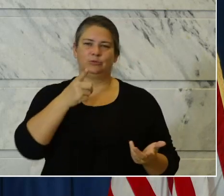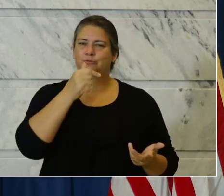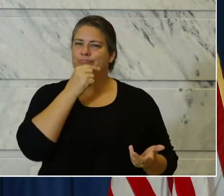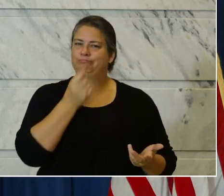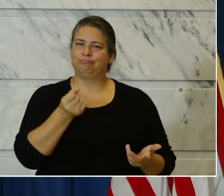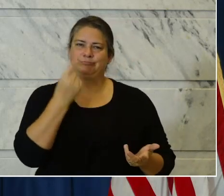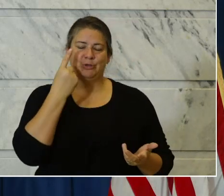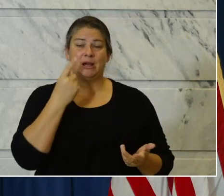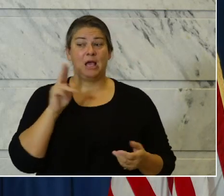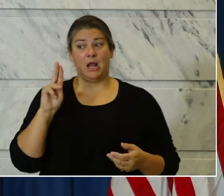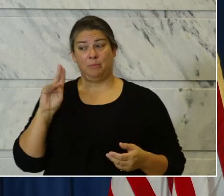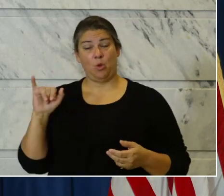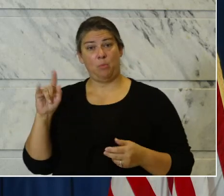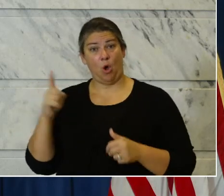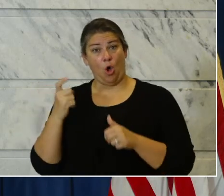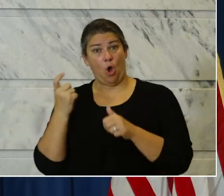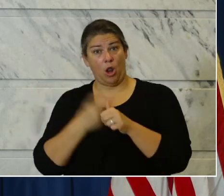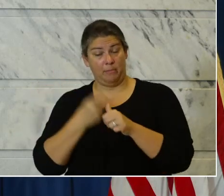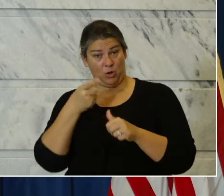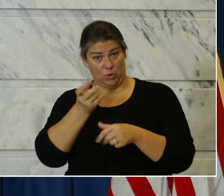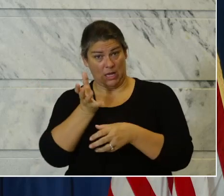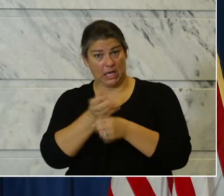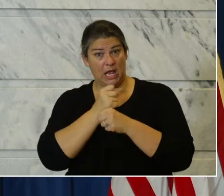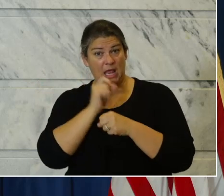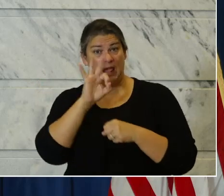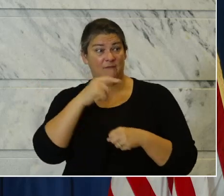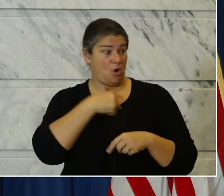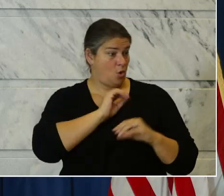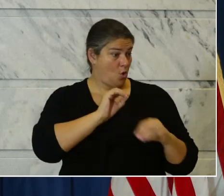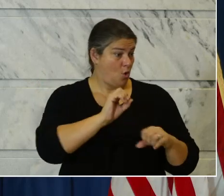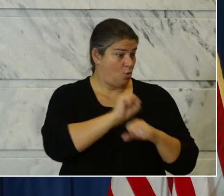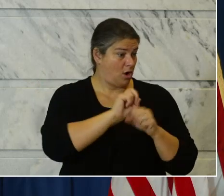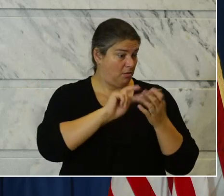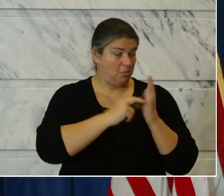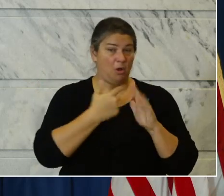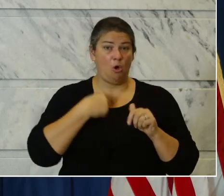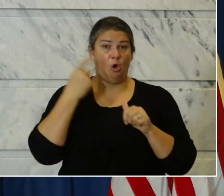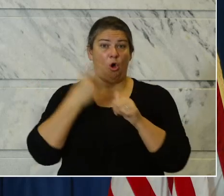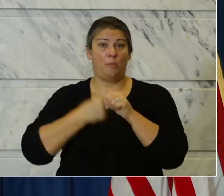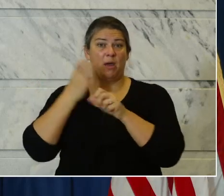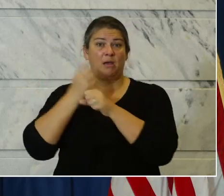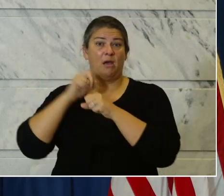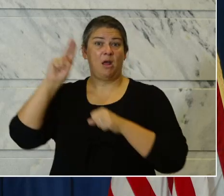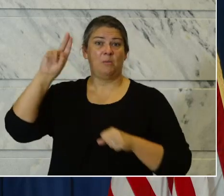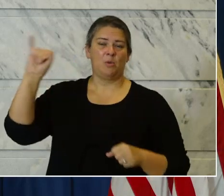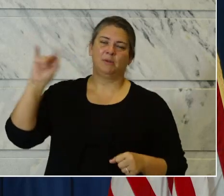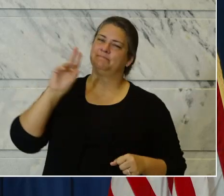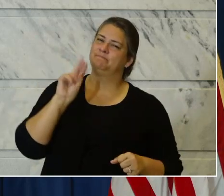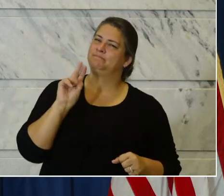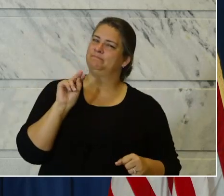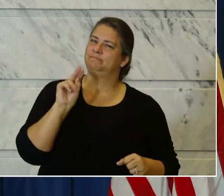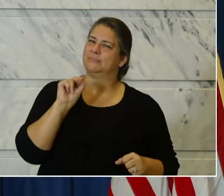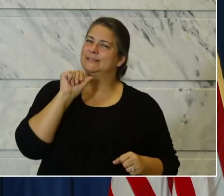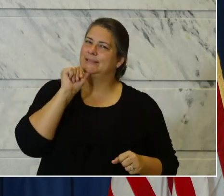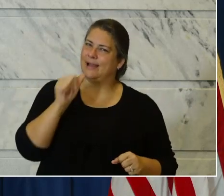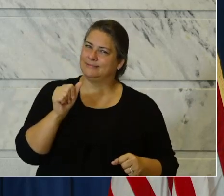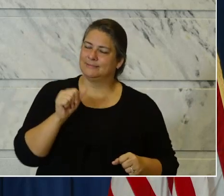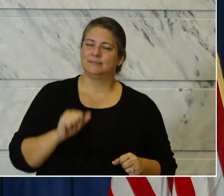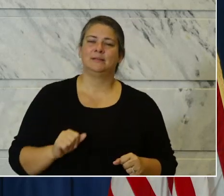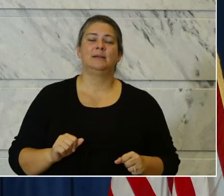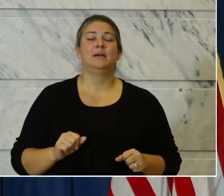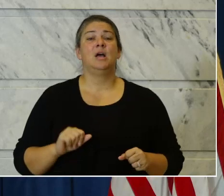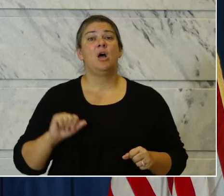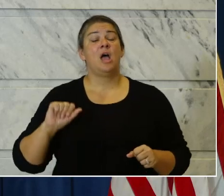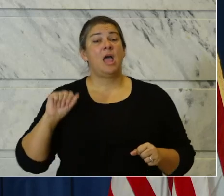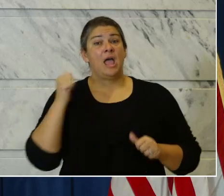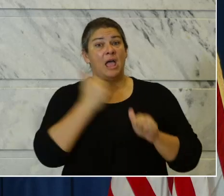understand that it's not something you automatically qualify for if you're out of work. On top of that, not everyone who is out of work